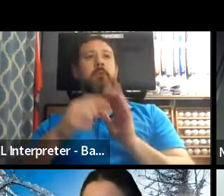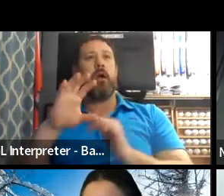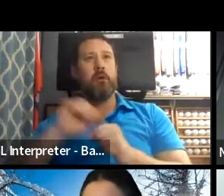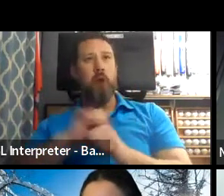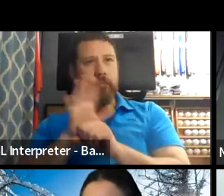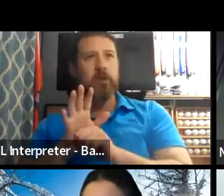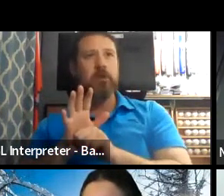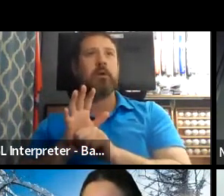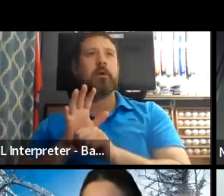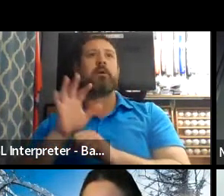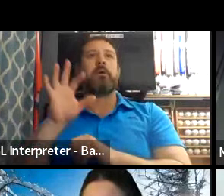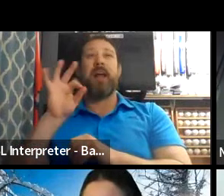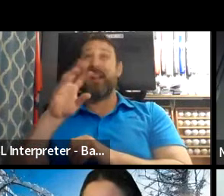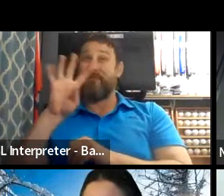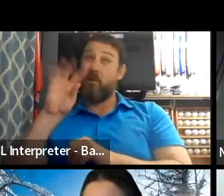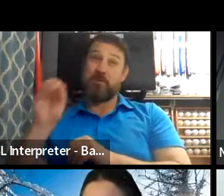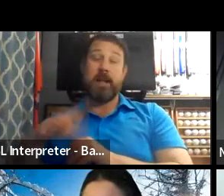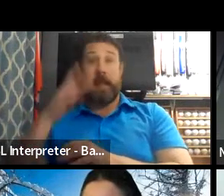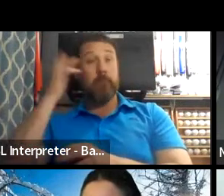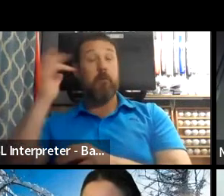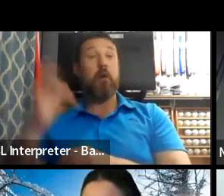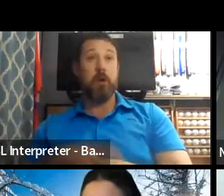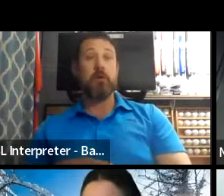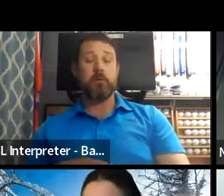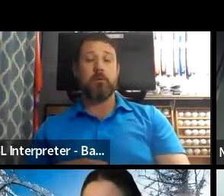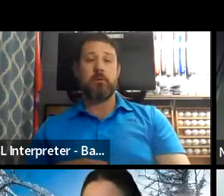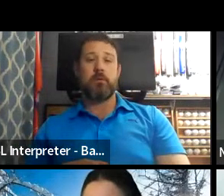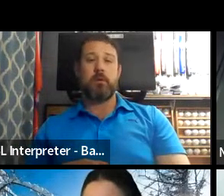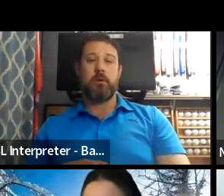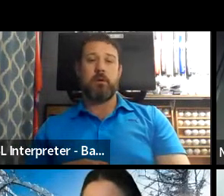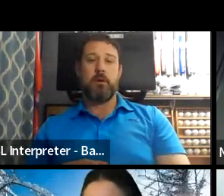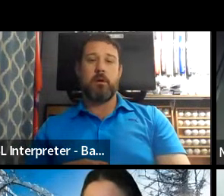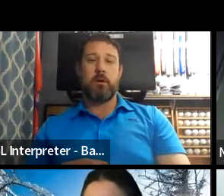think it's 94% in California.